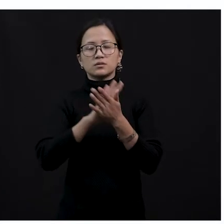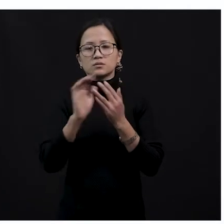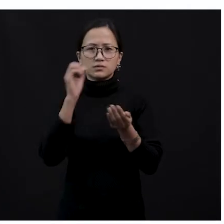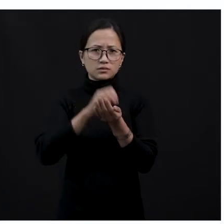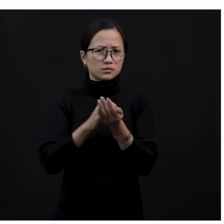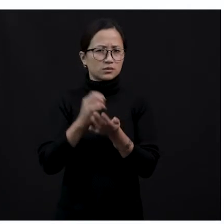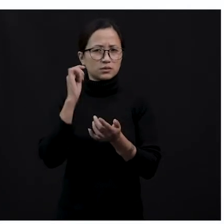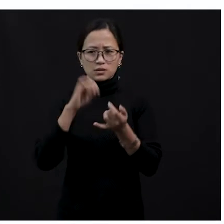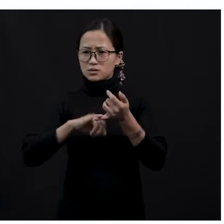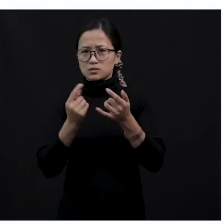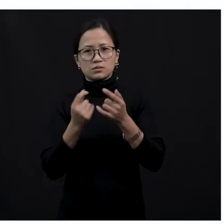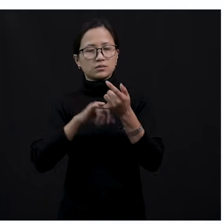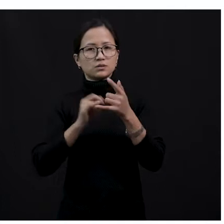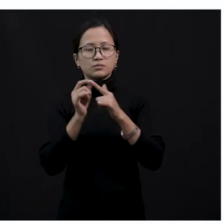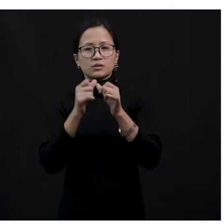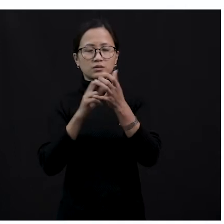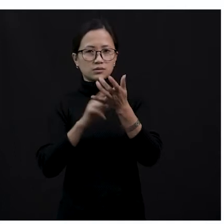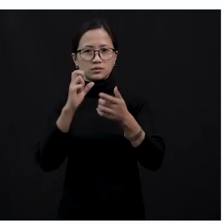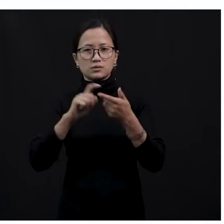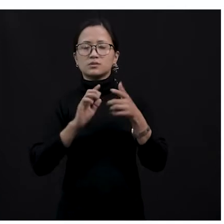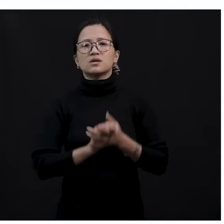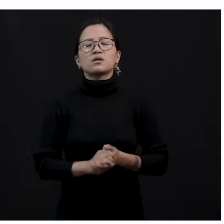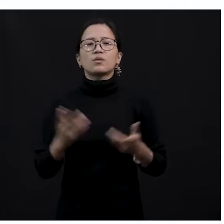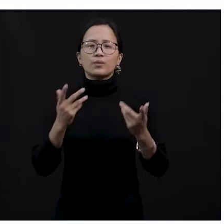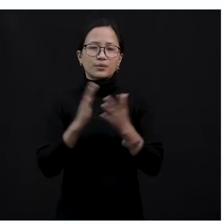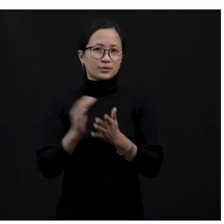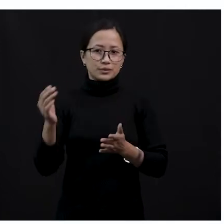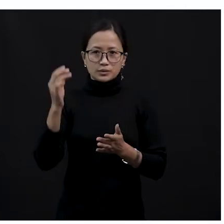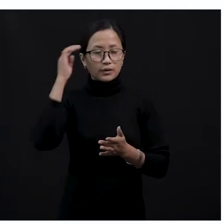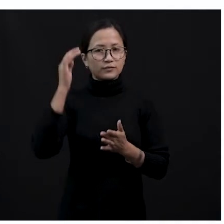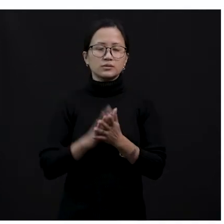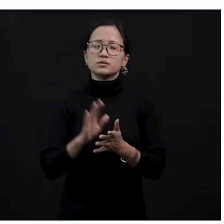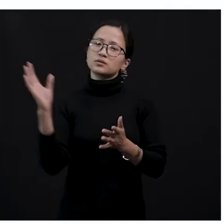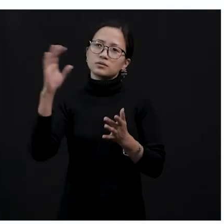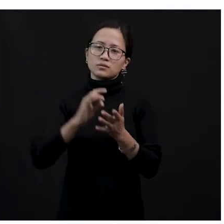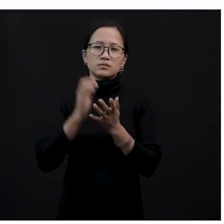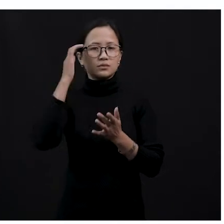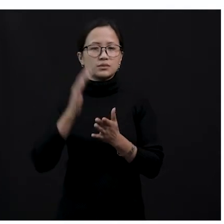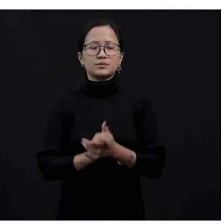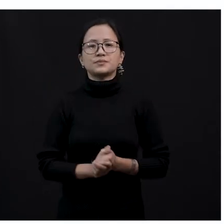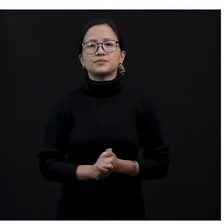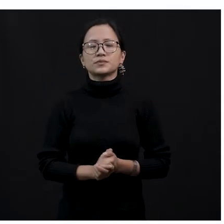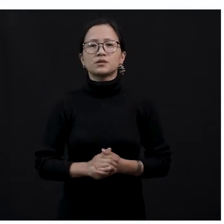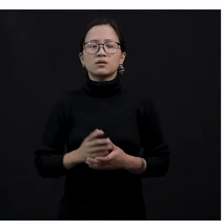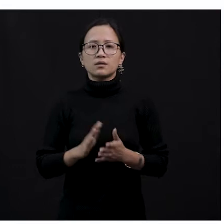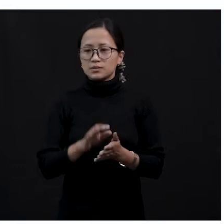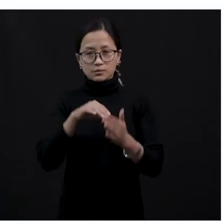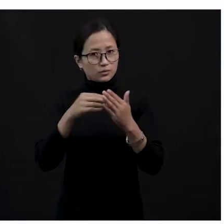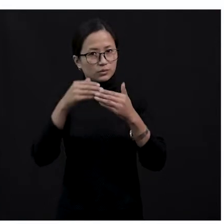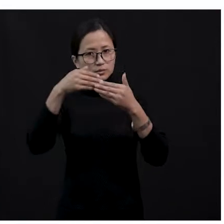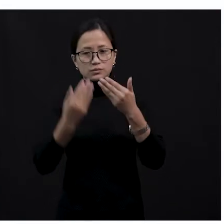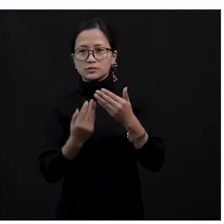kept in suspense whether he will be able to recover his memory or not. So let's find out. So he did book a